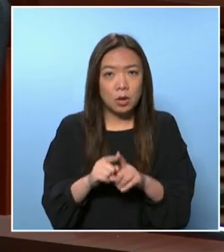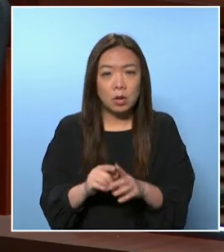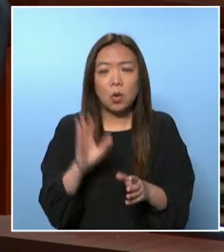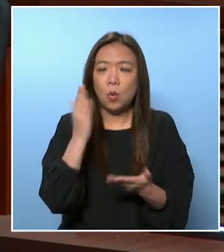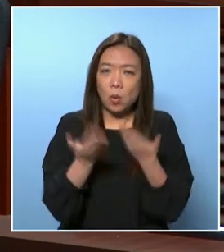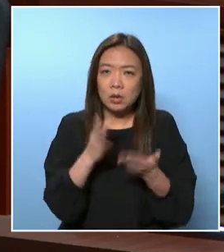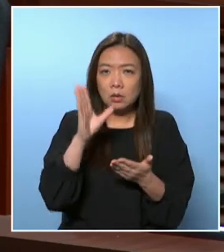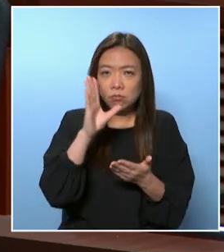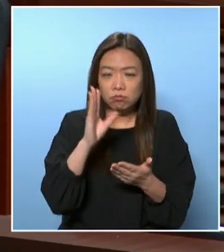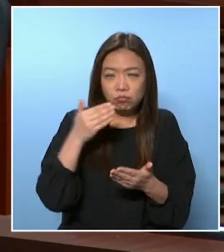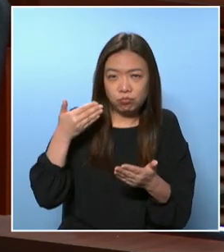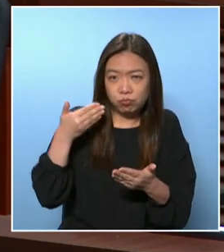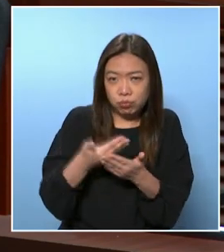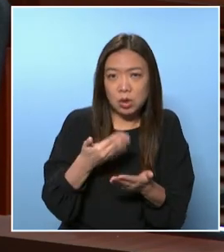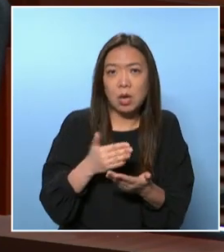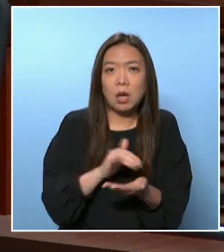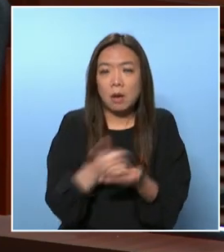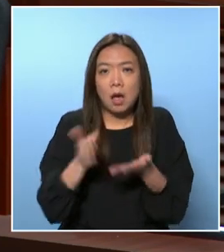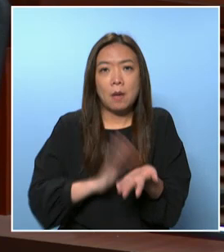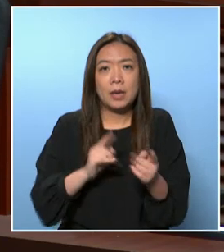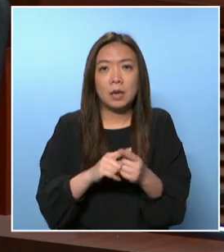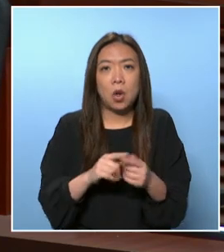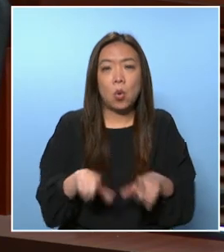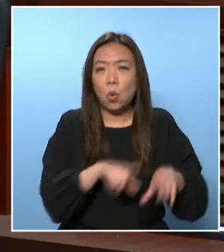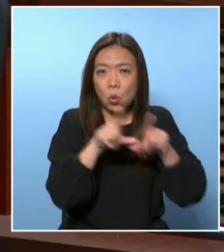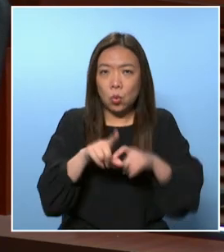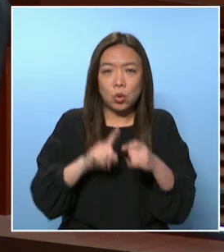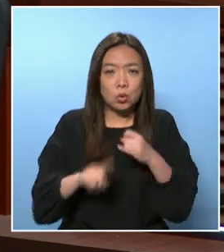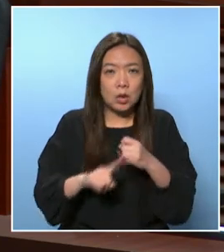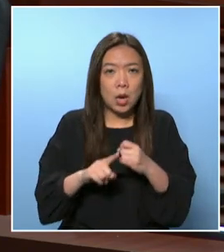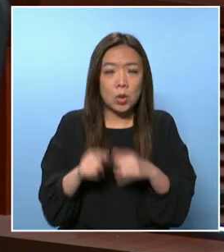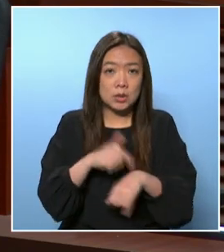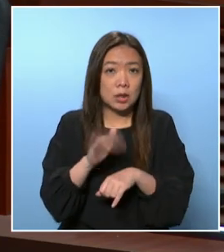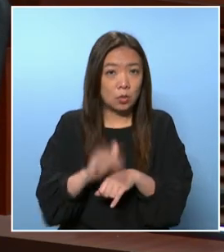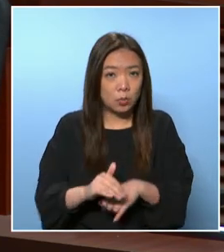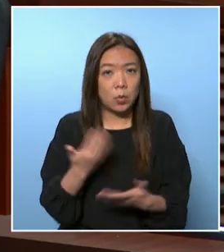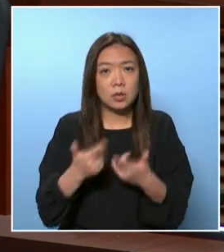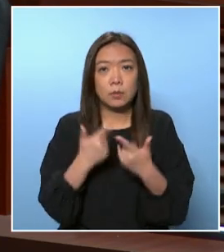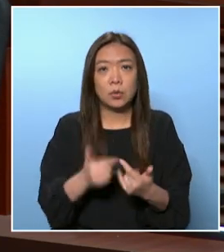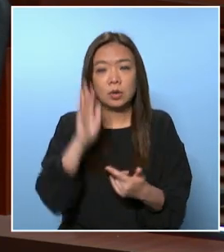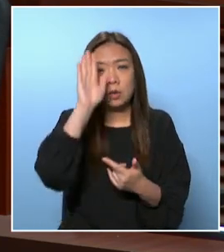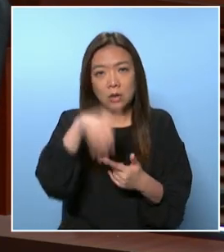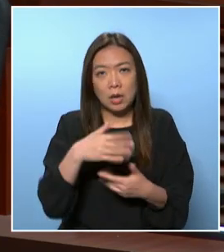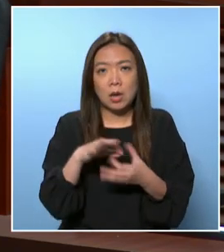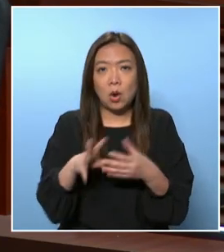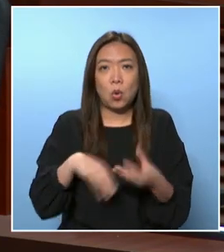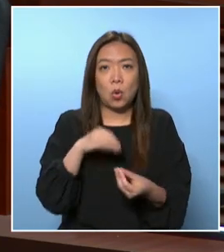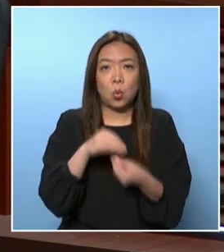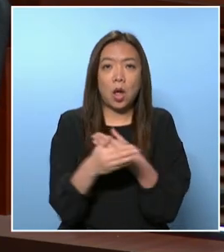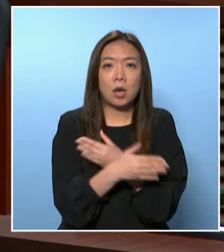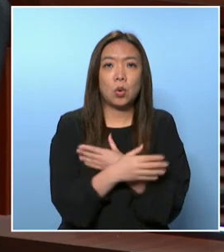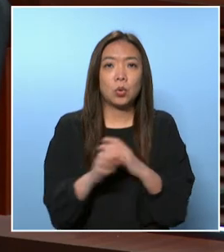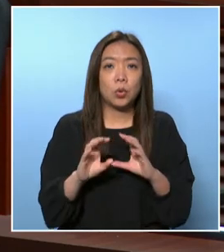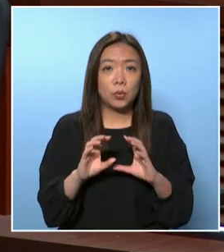so that help can be offered to these carers to better take care of these patients in their